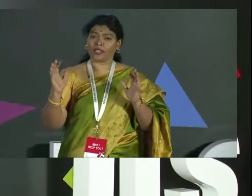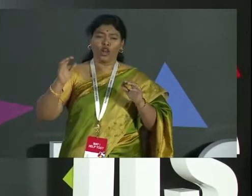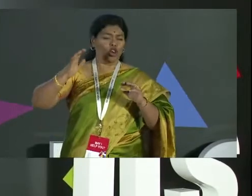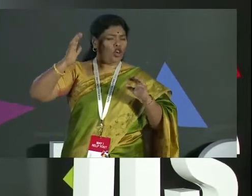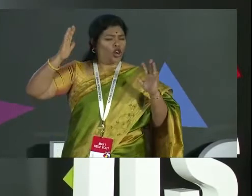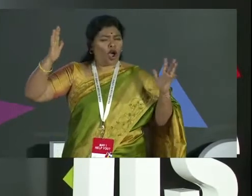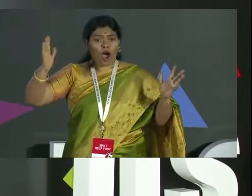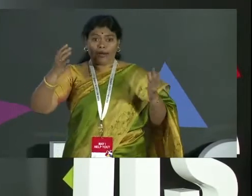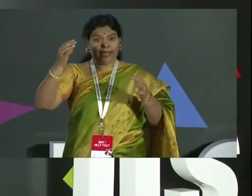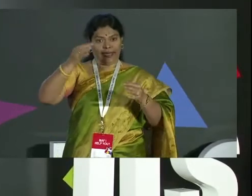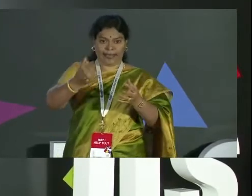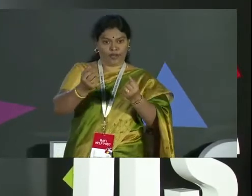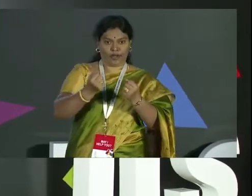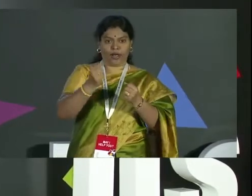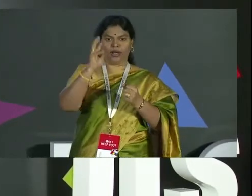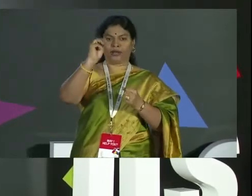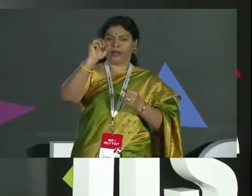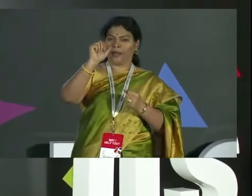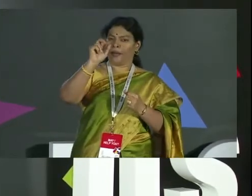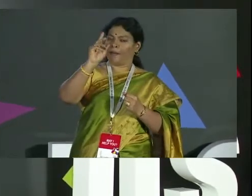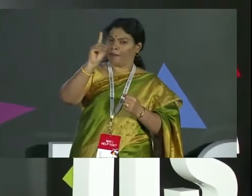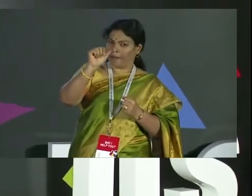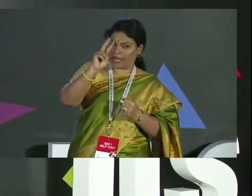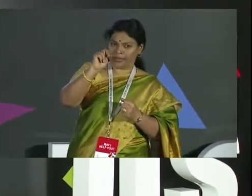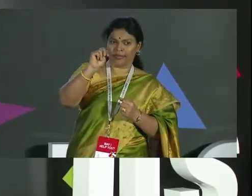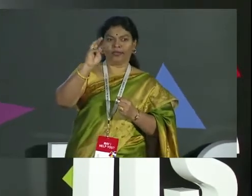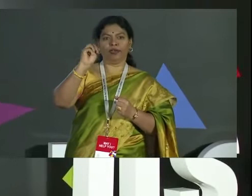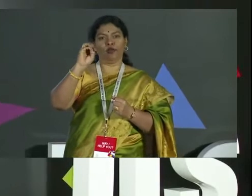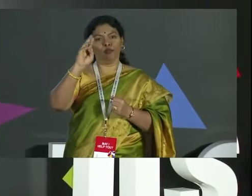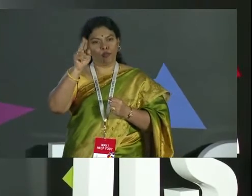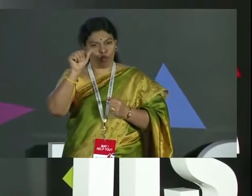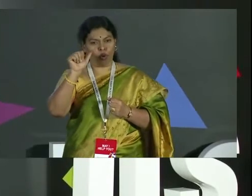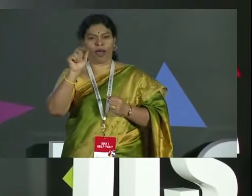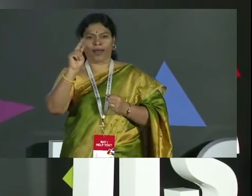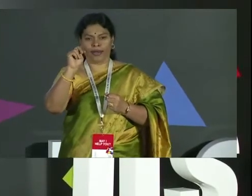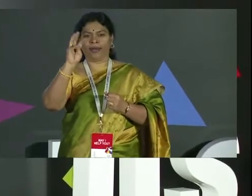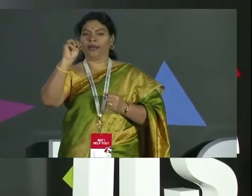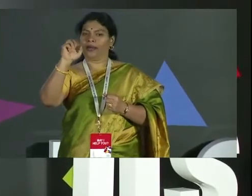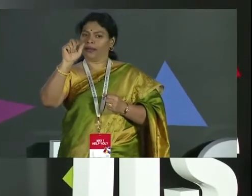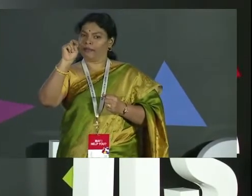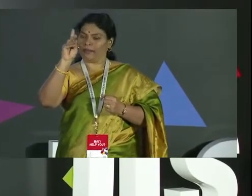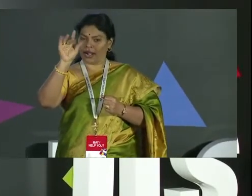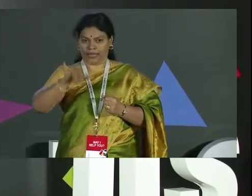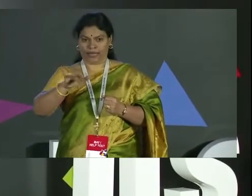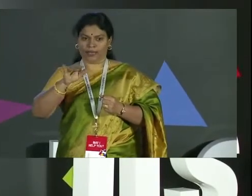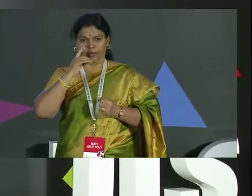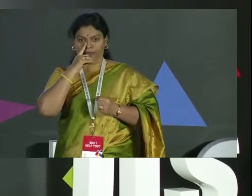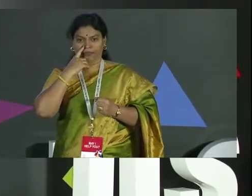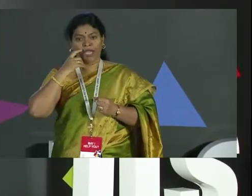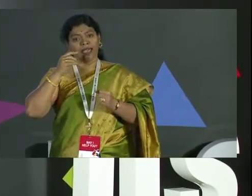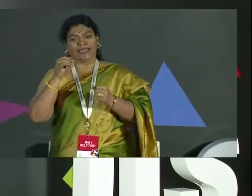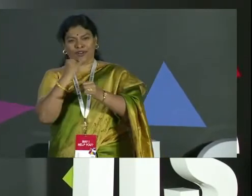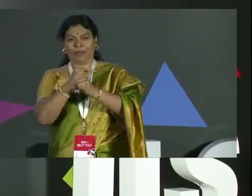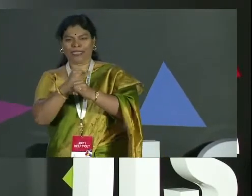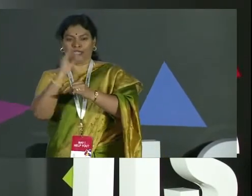of this great man called Madan Mohan Malviyaji. I'm sure all of you have heard of him. He was the founder of BHU, of Banaras Hindu University.